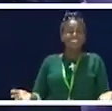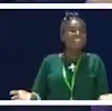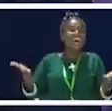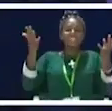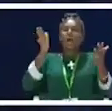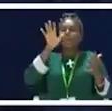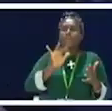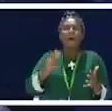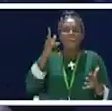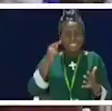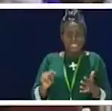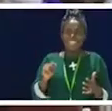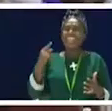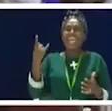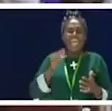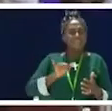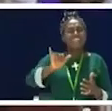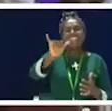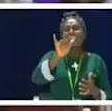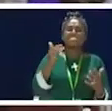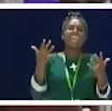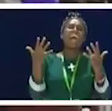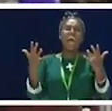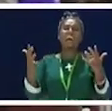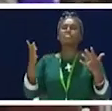arm of God. The arm,